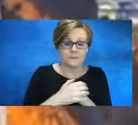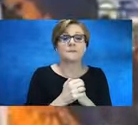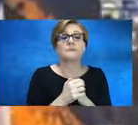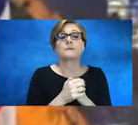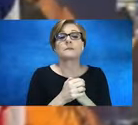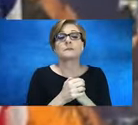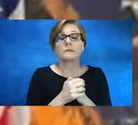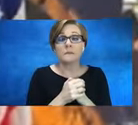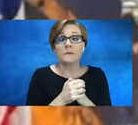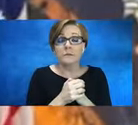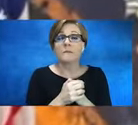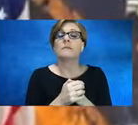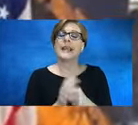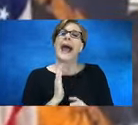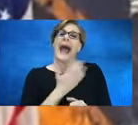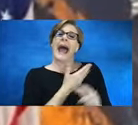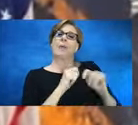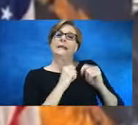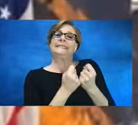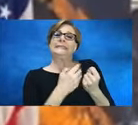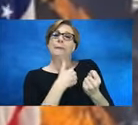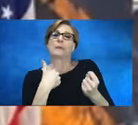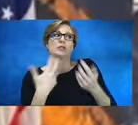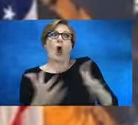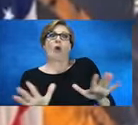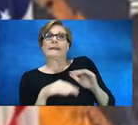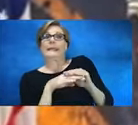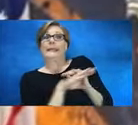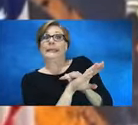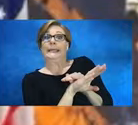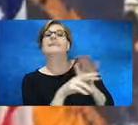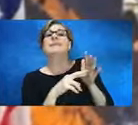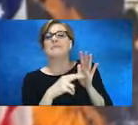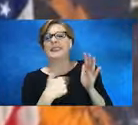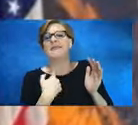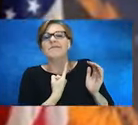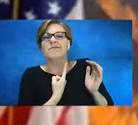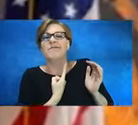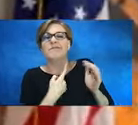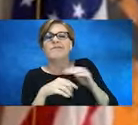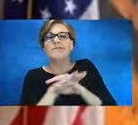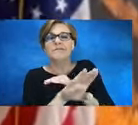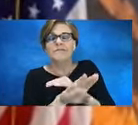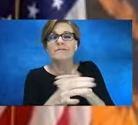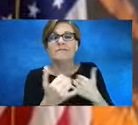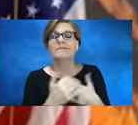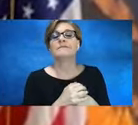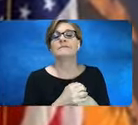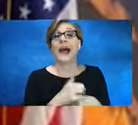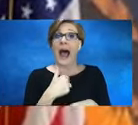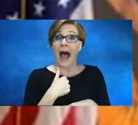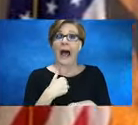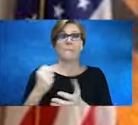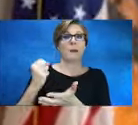have some of our team members already in to assist with this demonstration. So that's why I'm going ahead and entering, which I do have